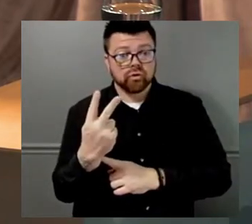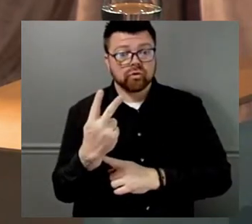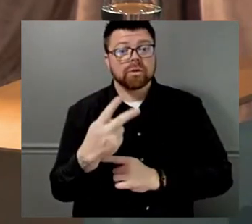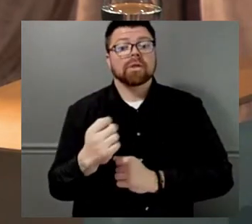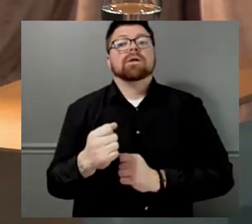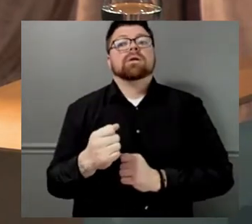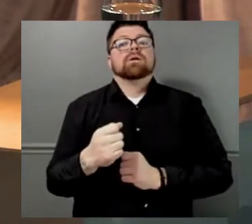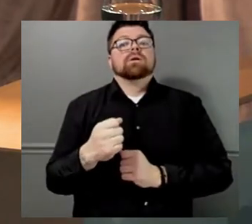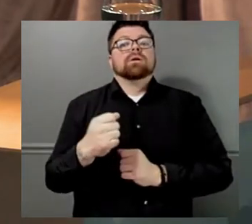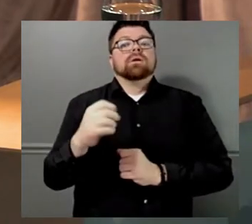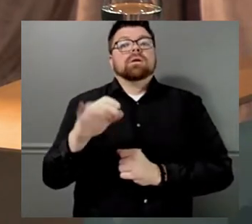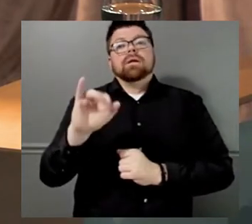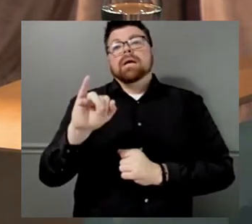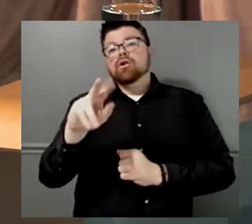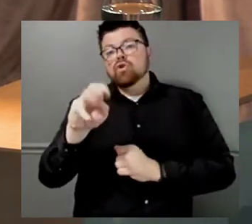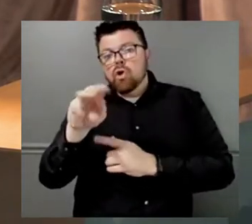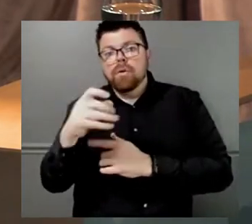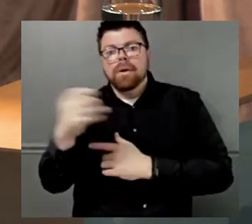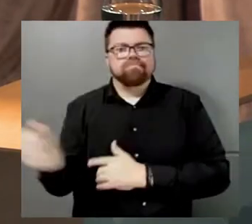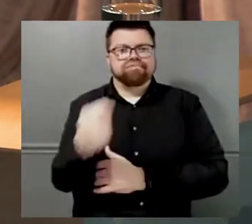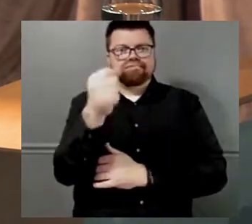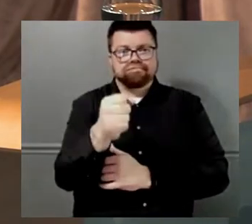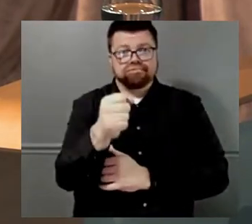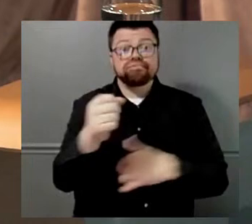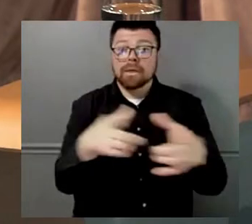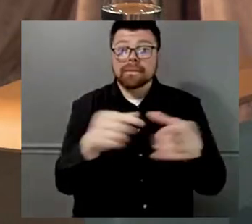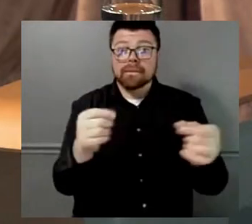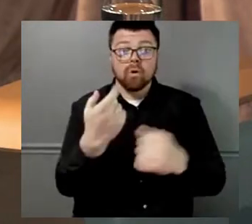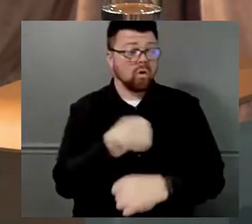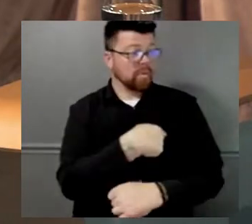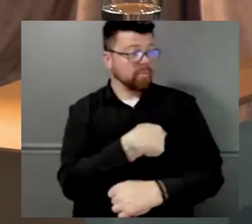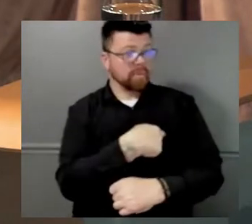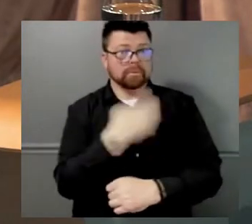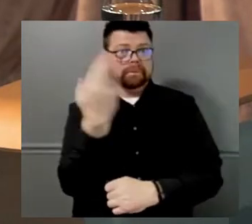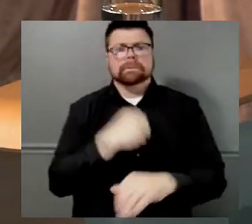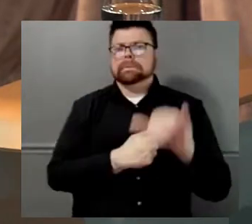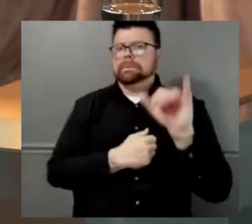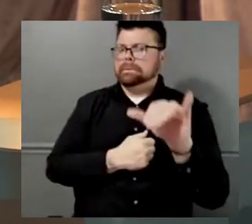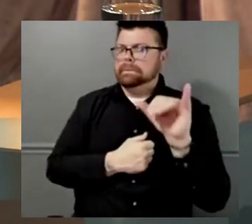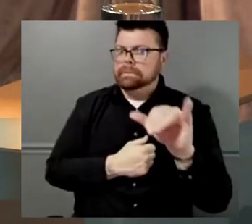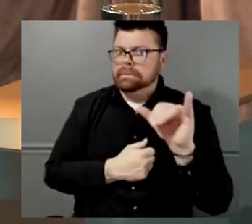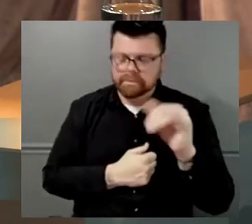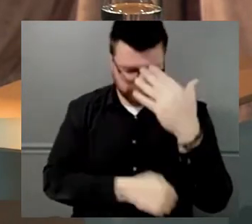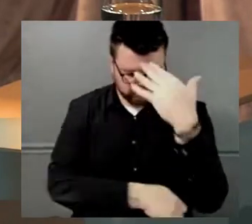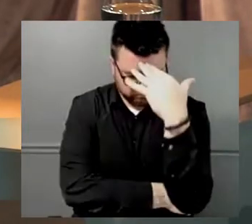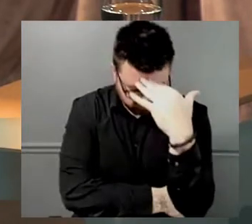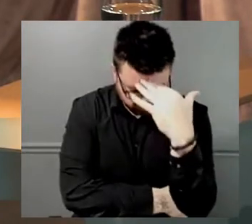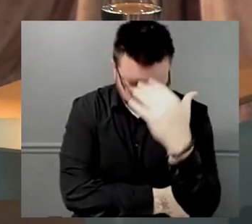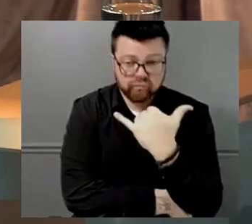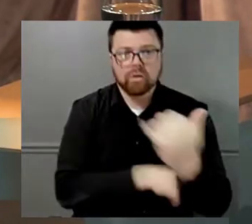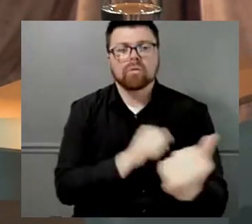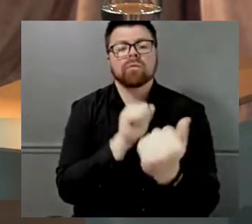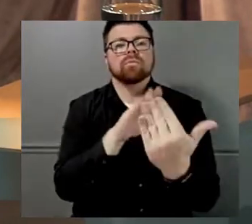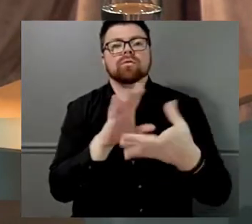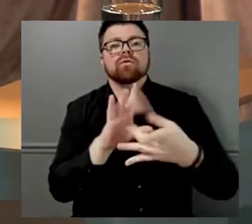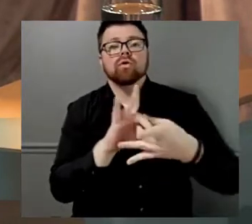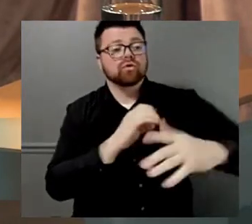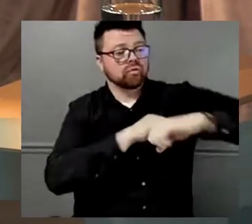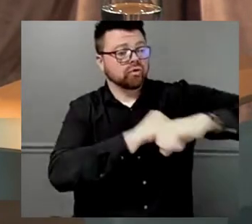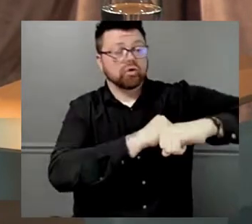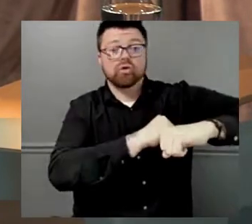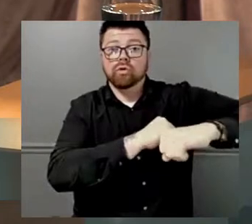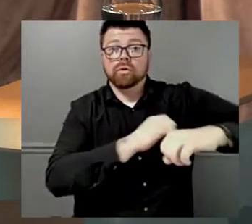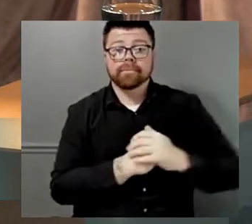as a society realized that we went too far in the name of security. in turning